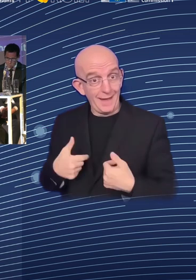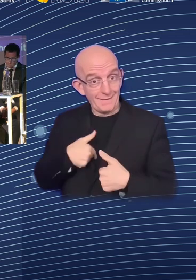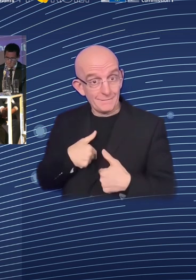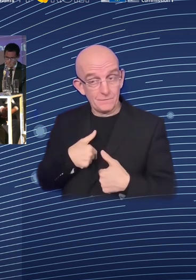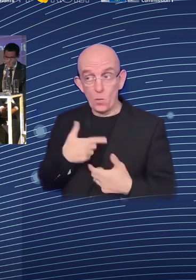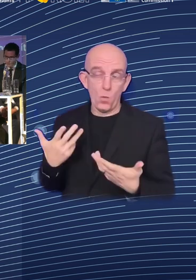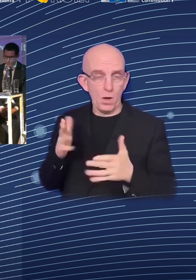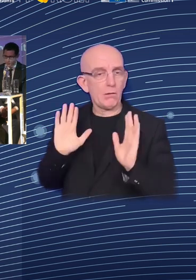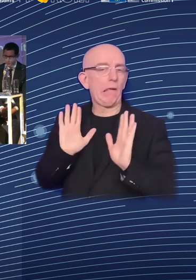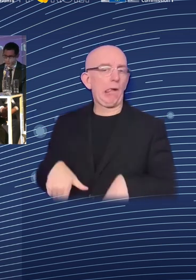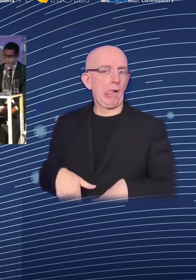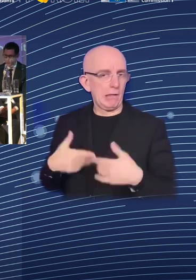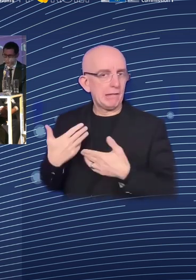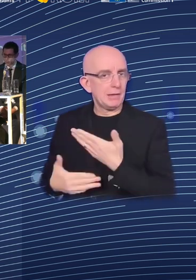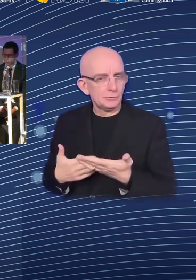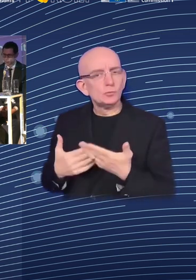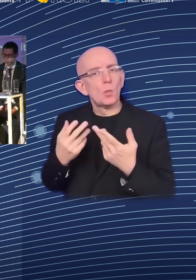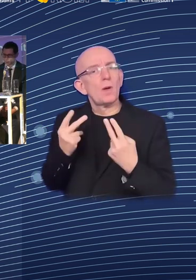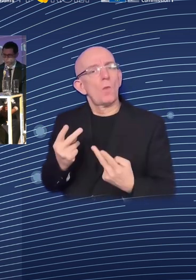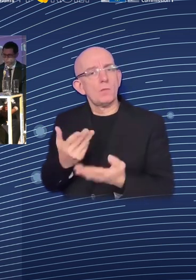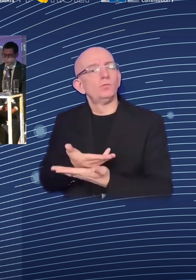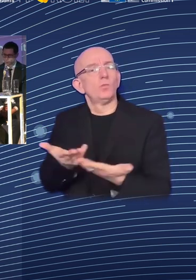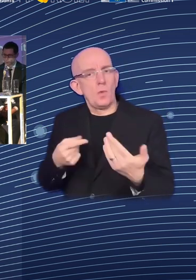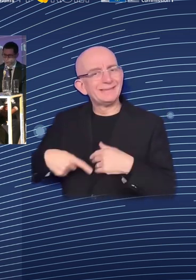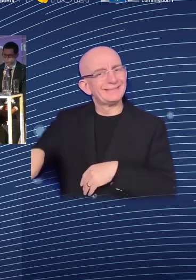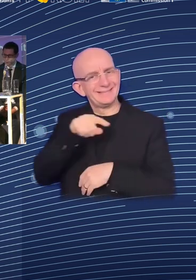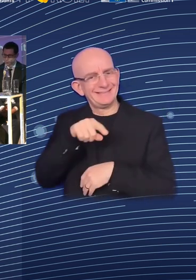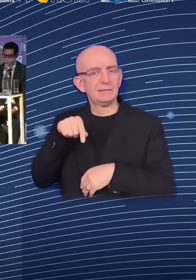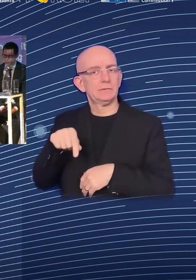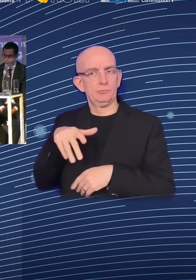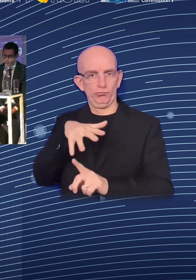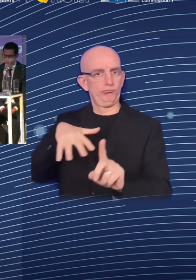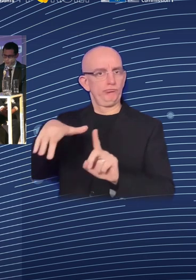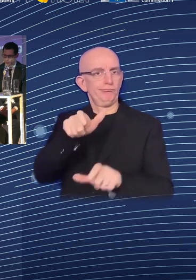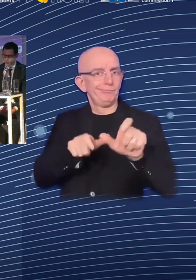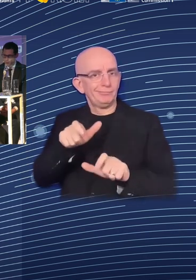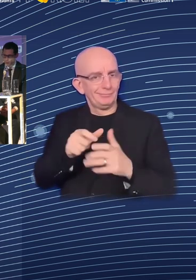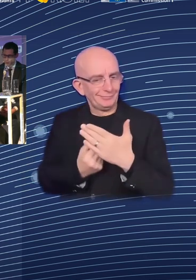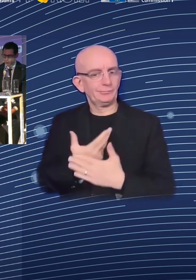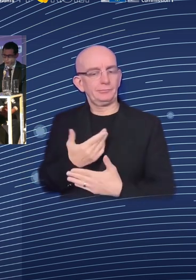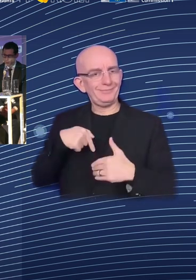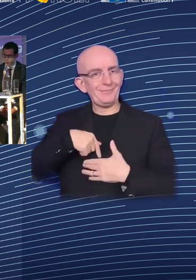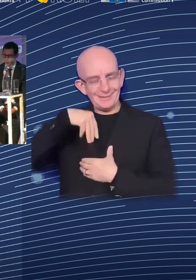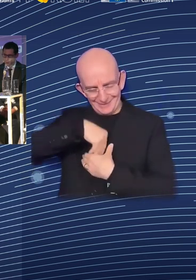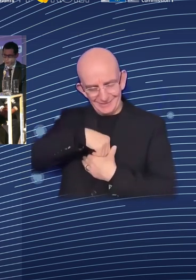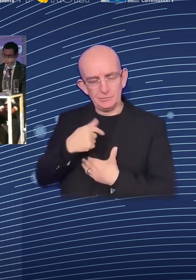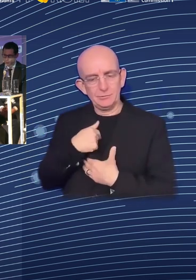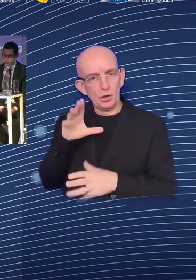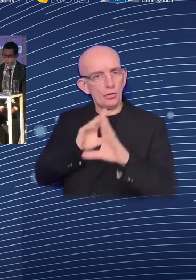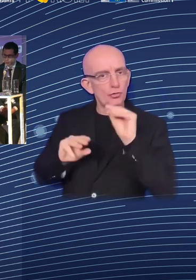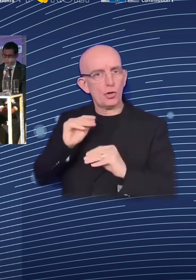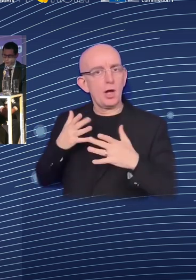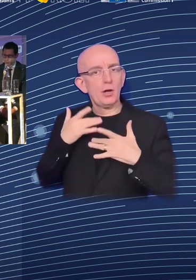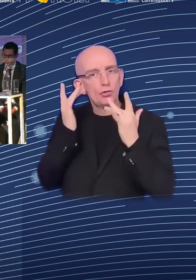learning culture, because this will help us in future. This is lifelong learning and developing new skills, not